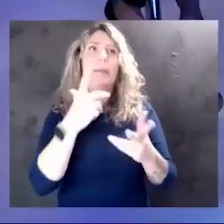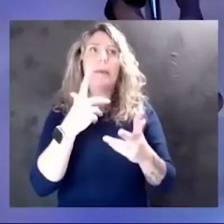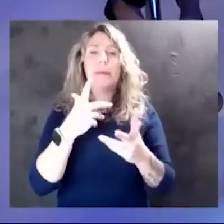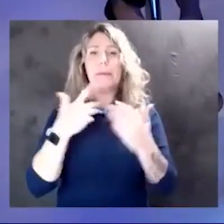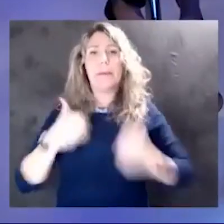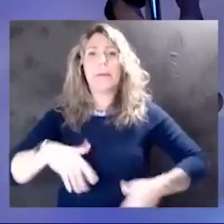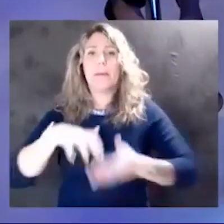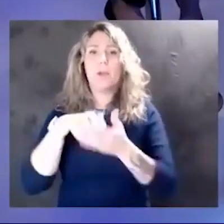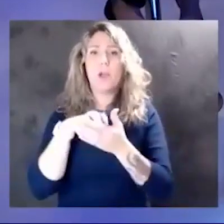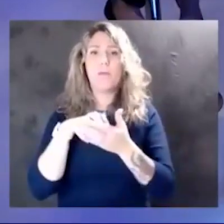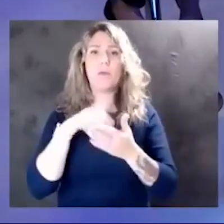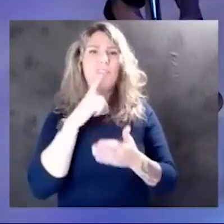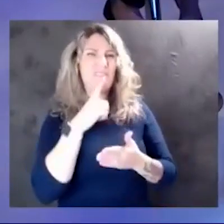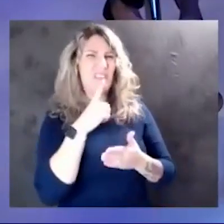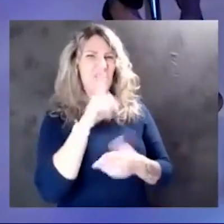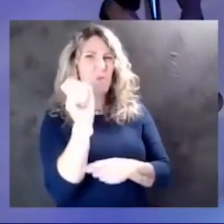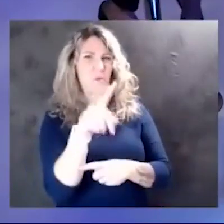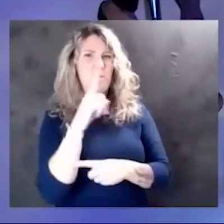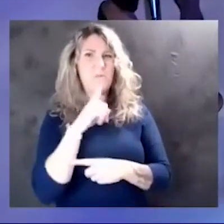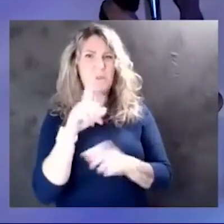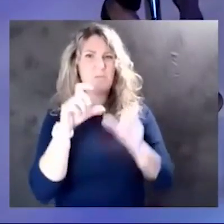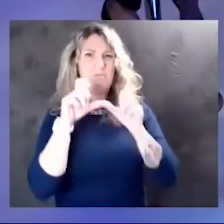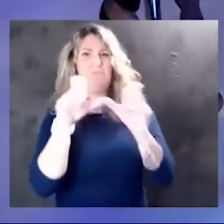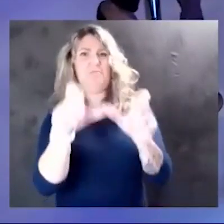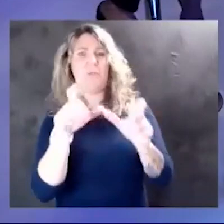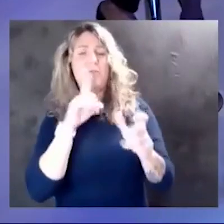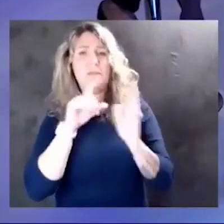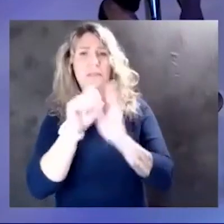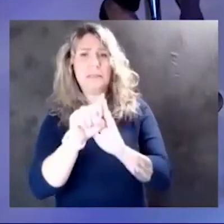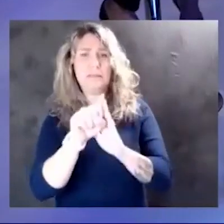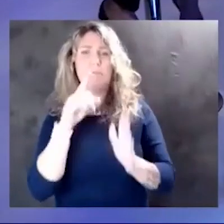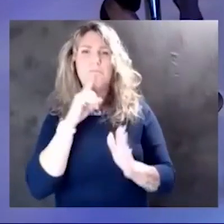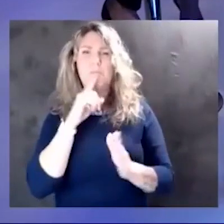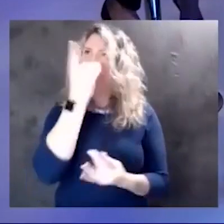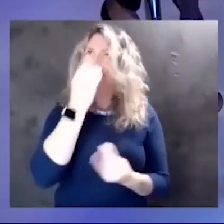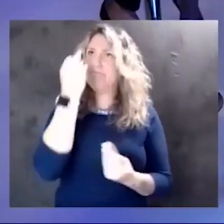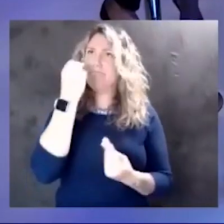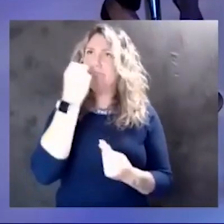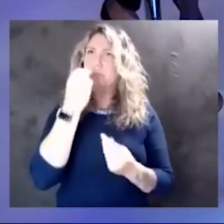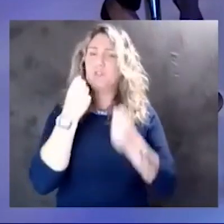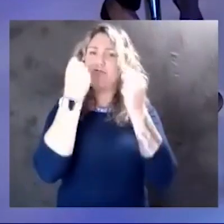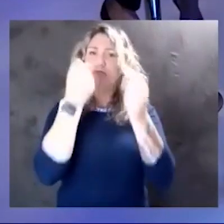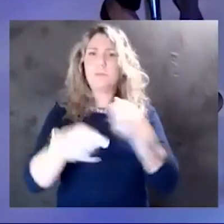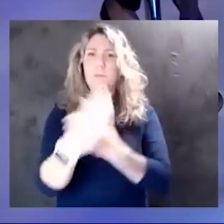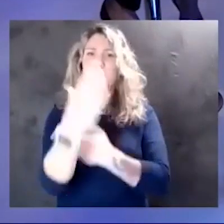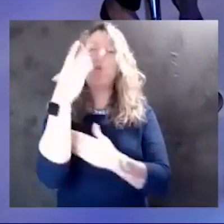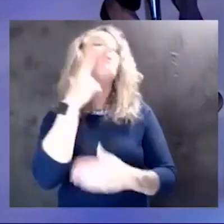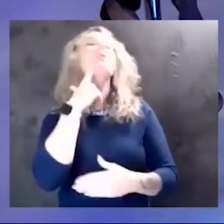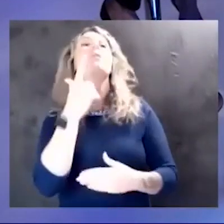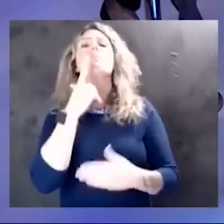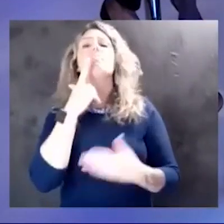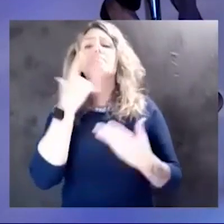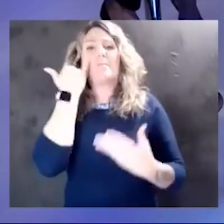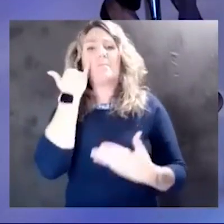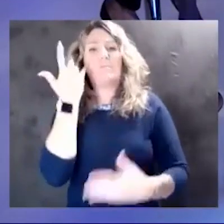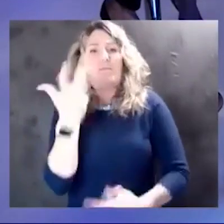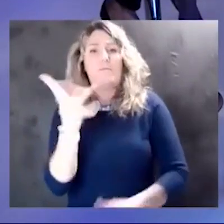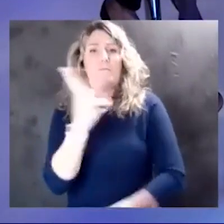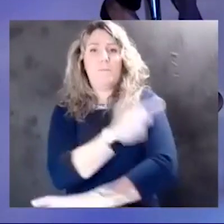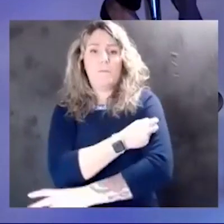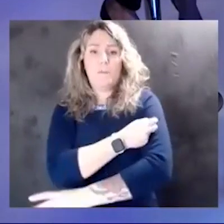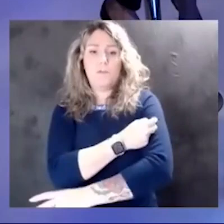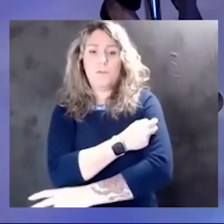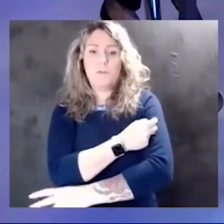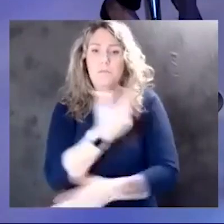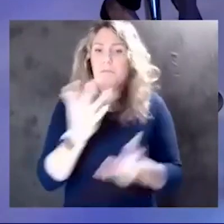long haulers for everybody to jump in on, because I was thinking about this on my drive-in. So if you've been vaccinated, maybe you don't even